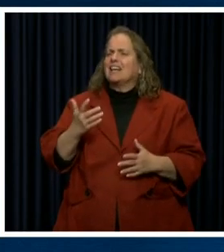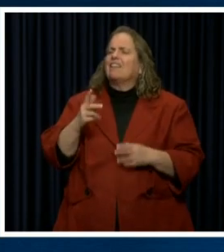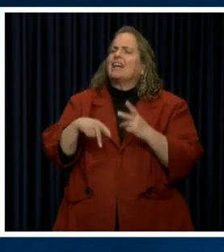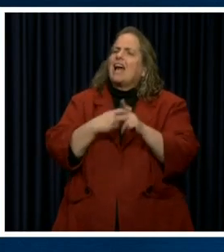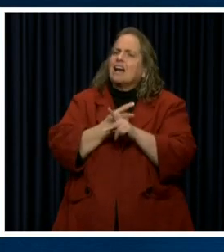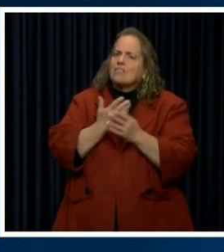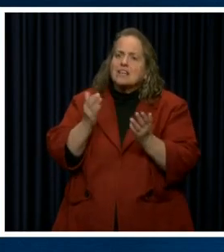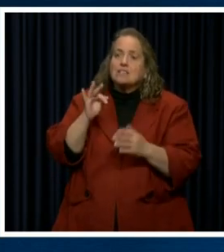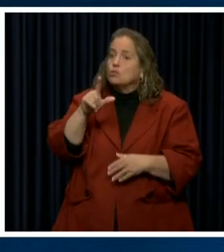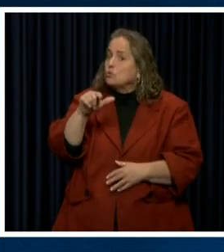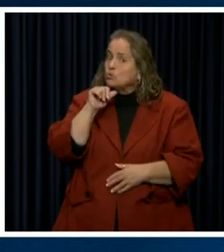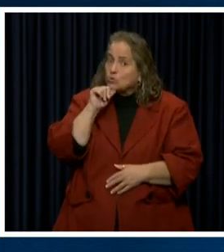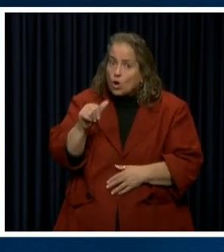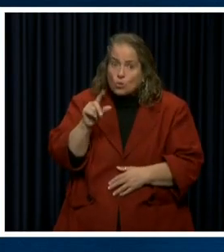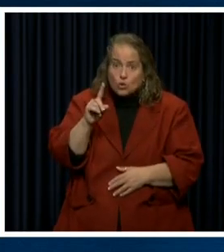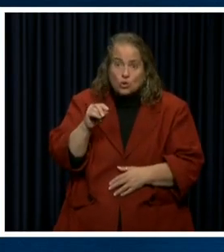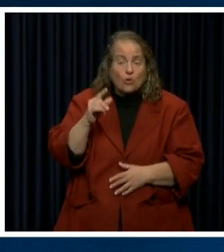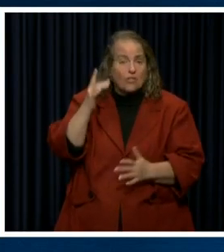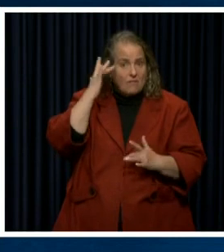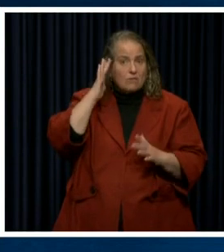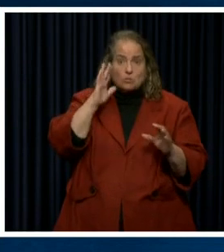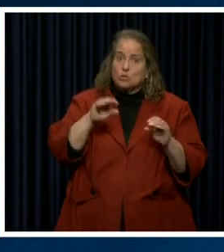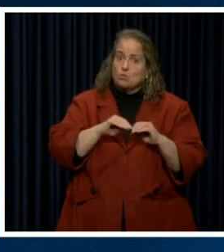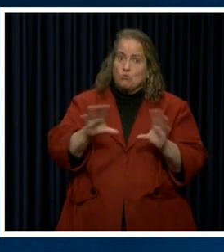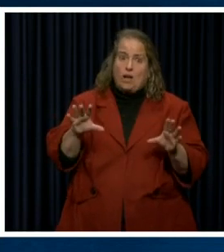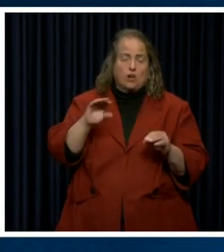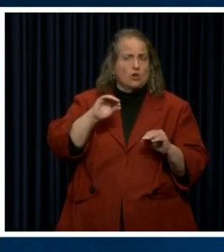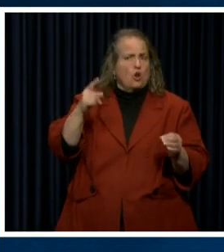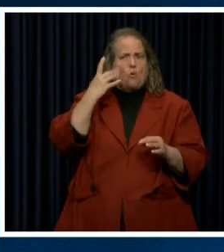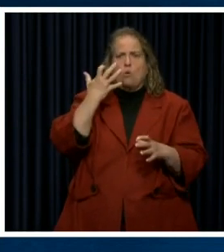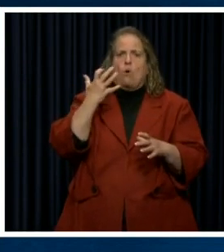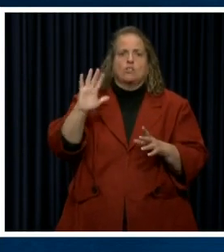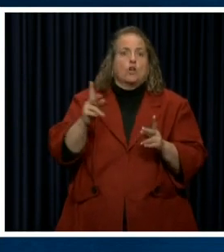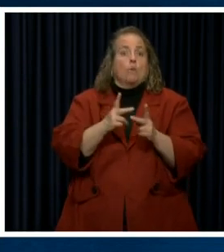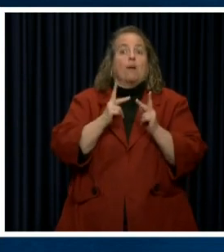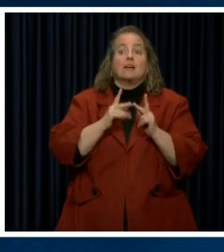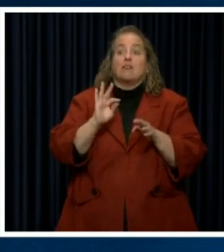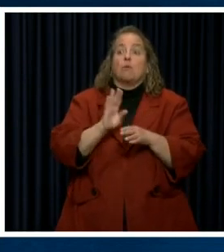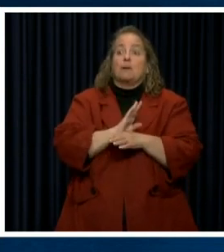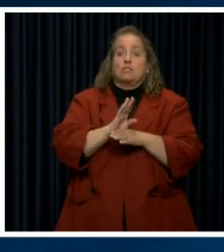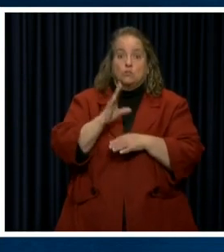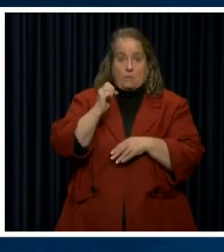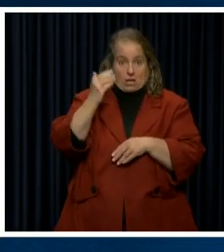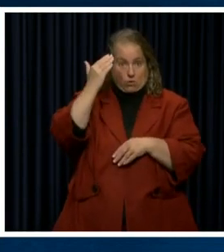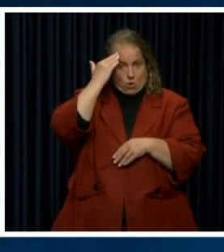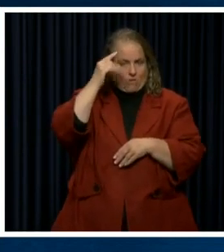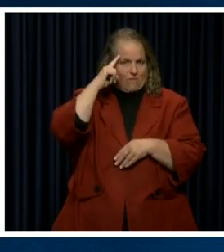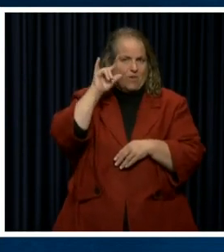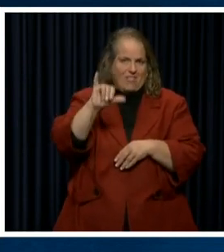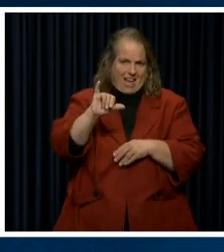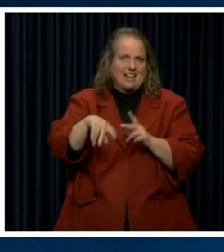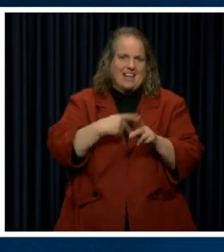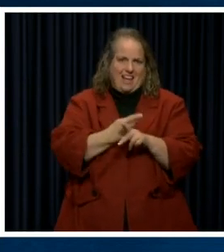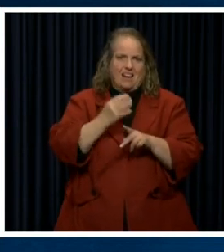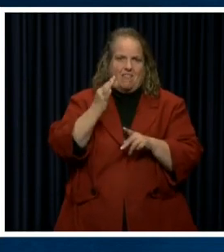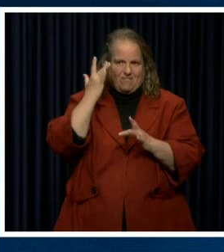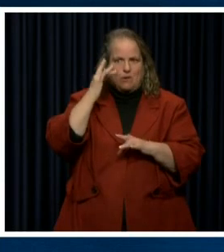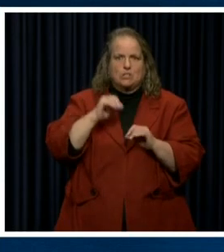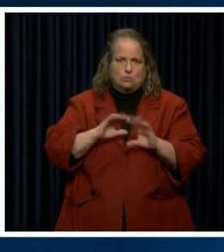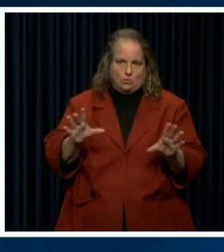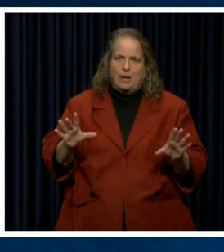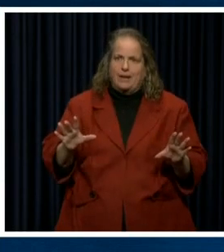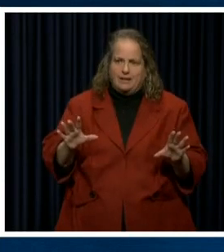you don't do, the virus spreads, and no one wants their place of business to be known for that. Testing